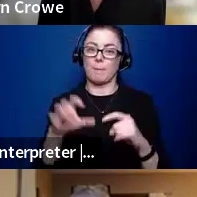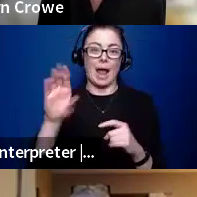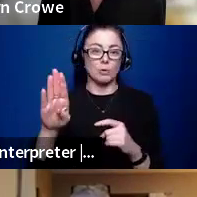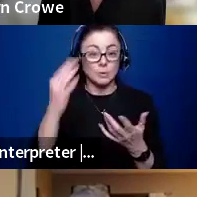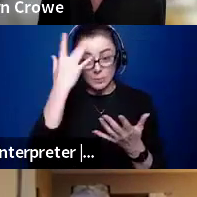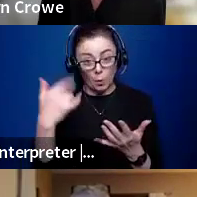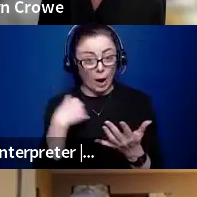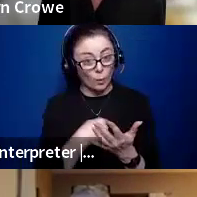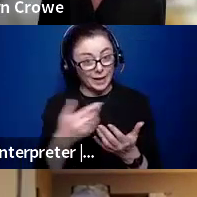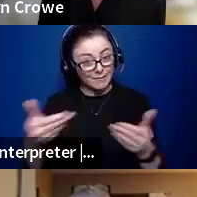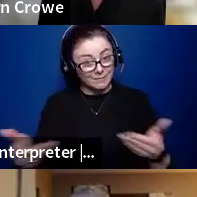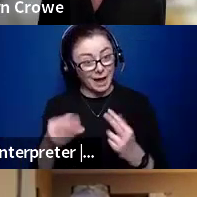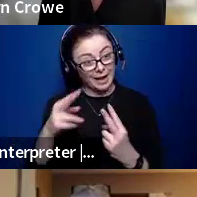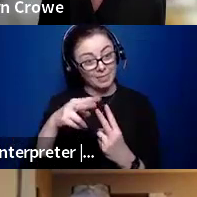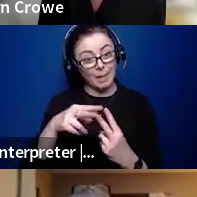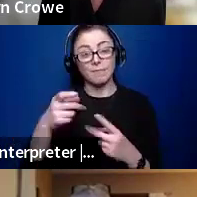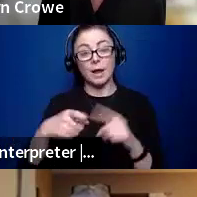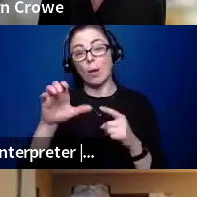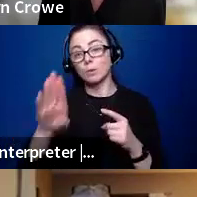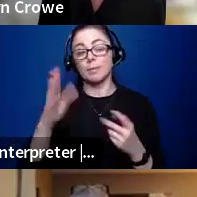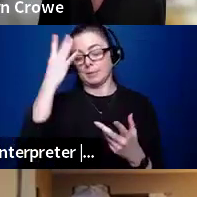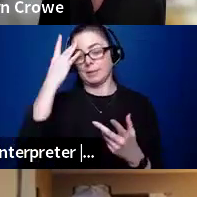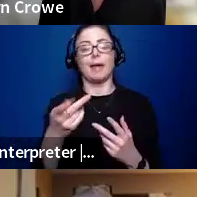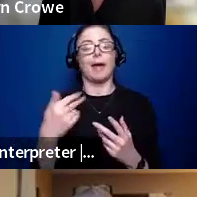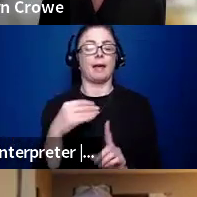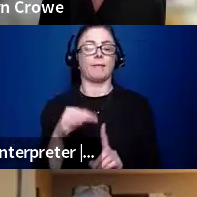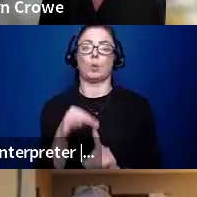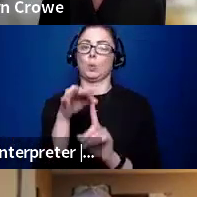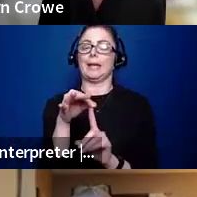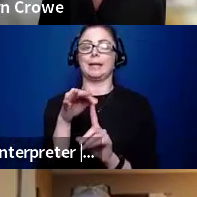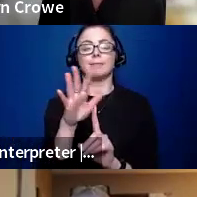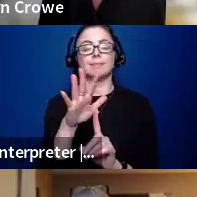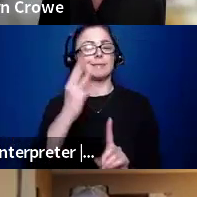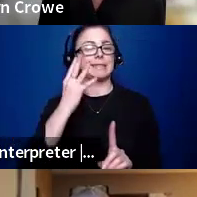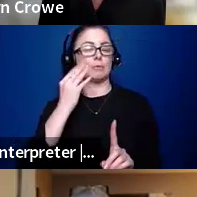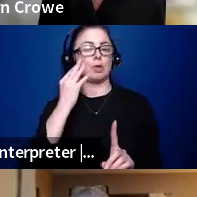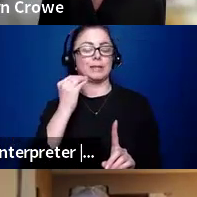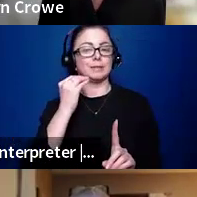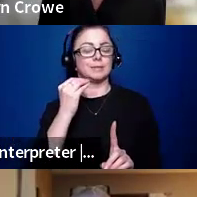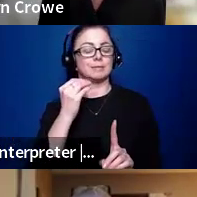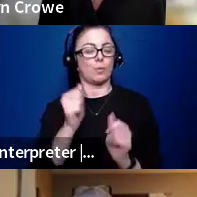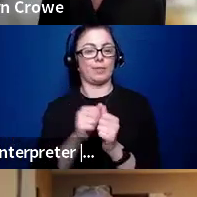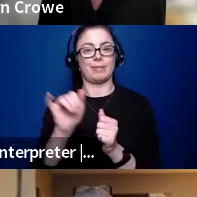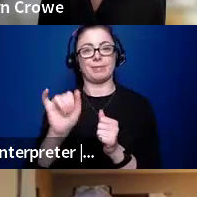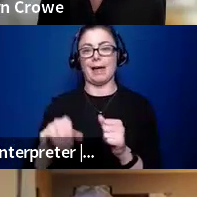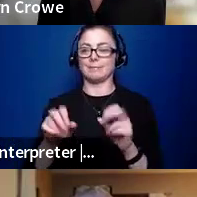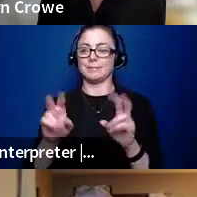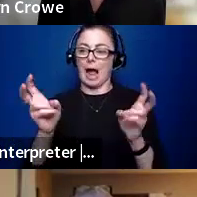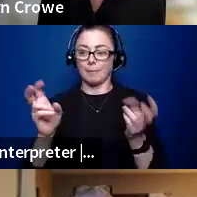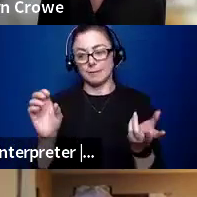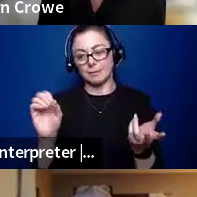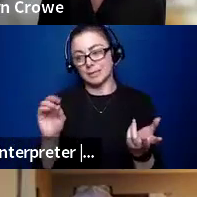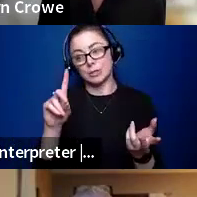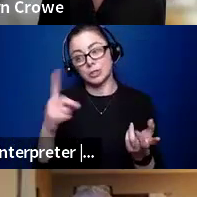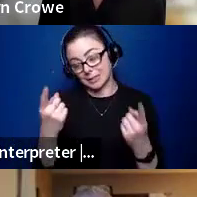unique experience on these topics and in this arena. So they just happen to be from that